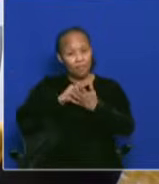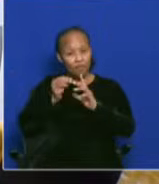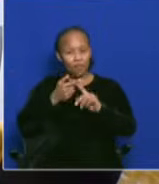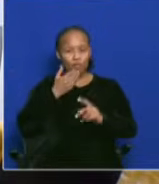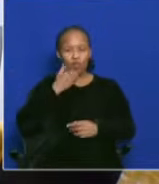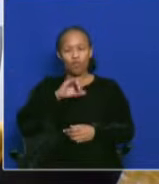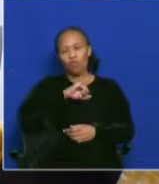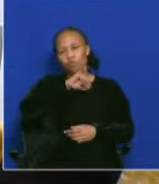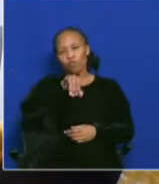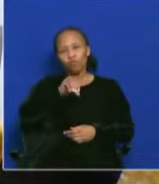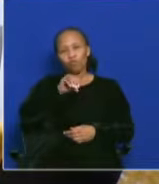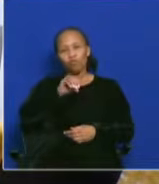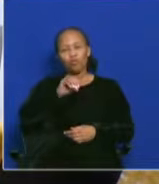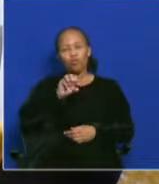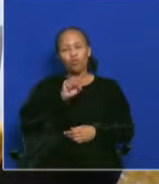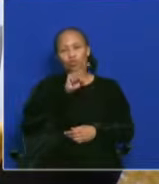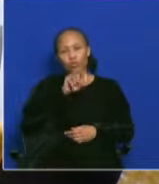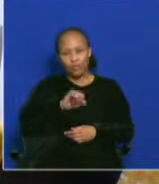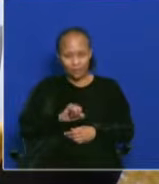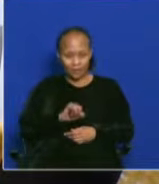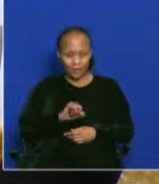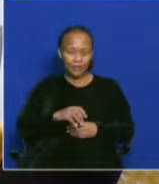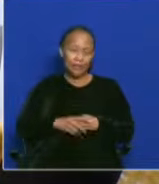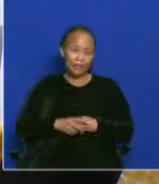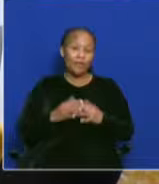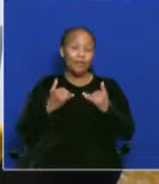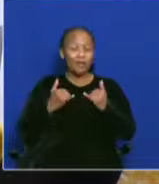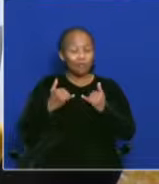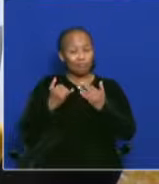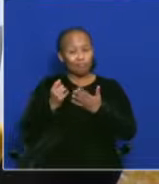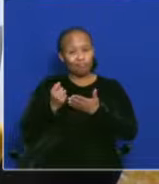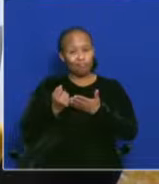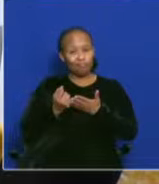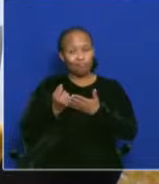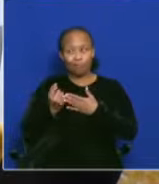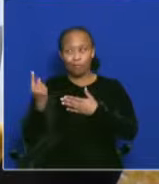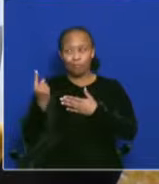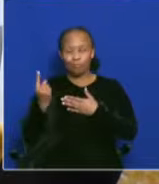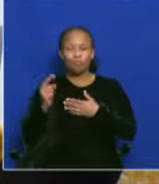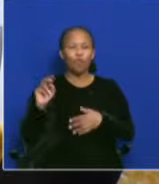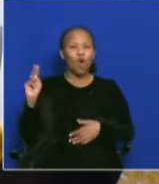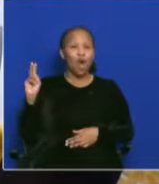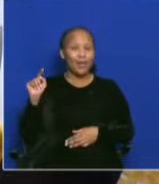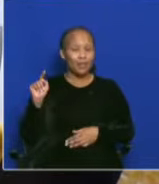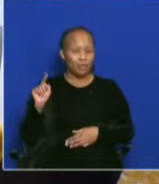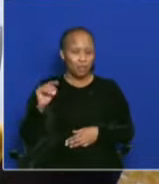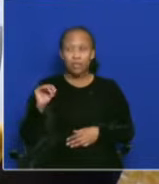Mr. Sayed sends it on to General Khan, who responds, okay.